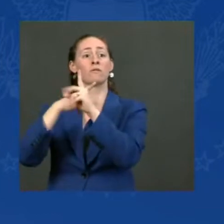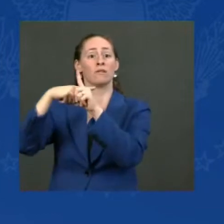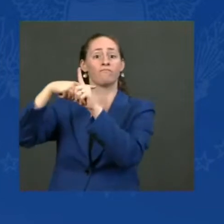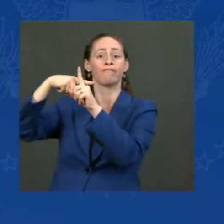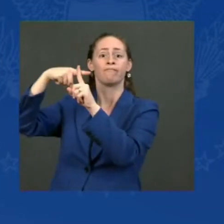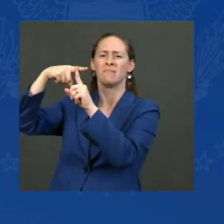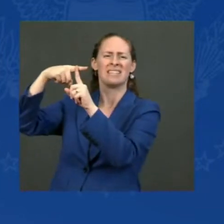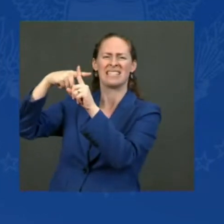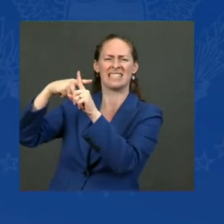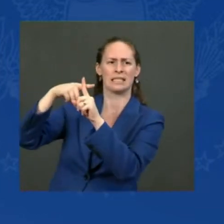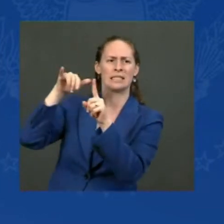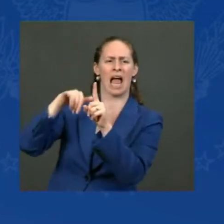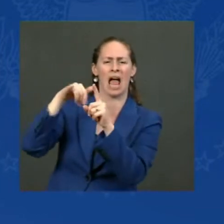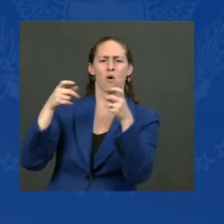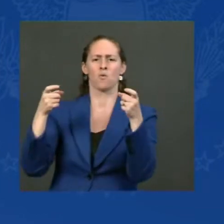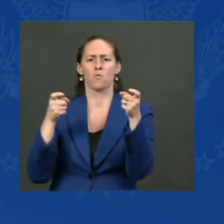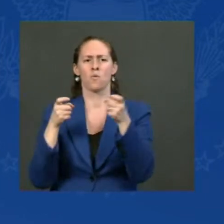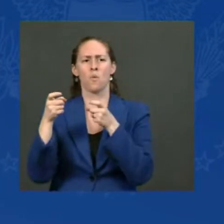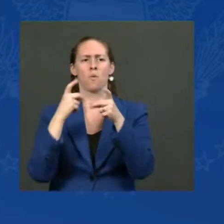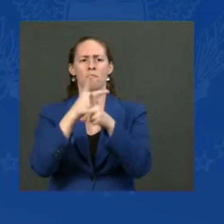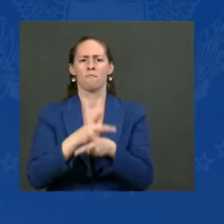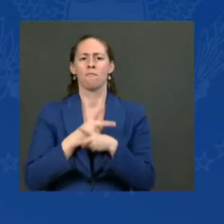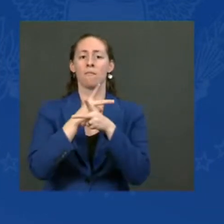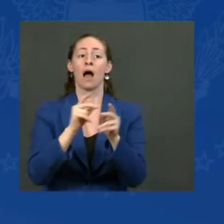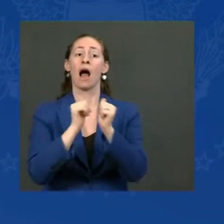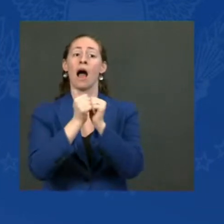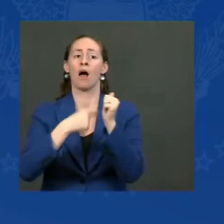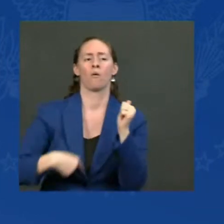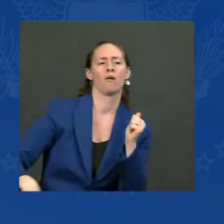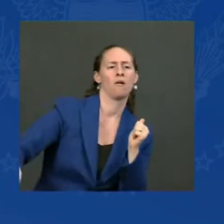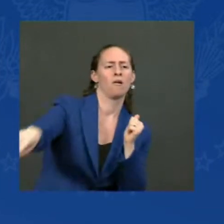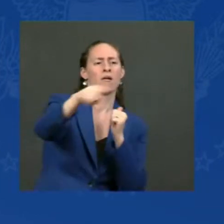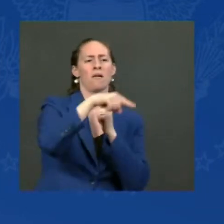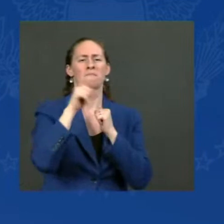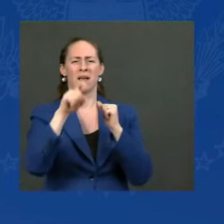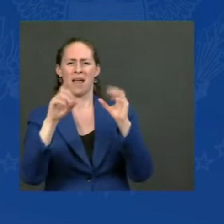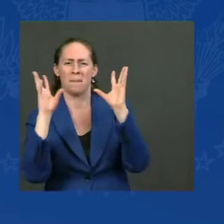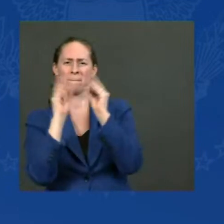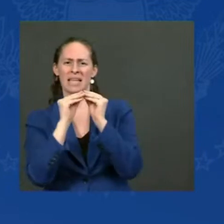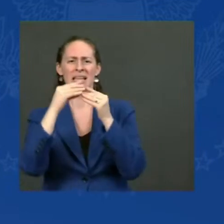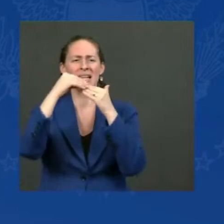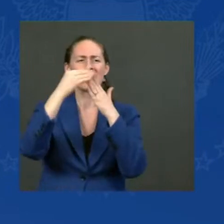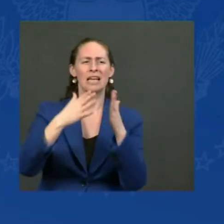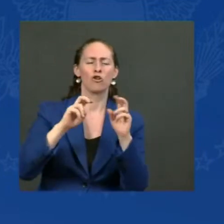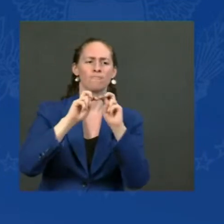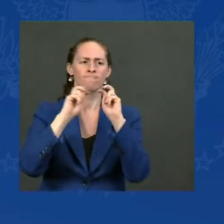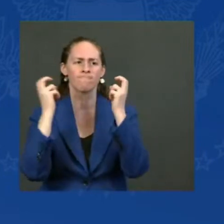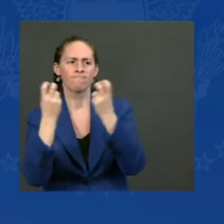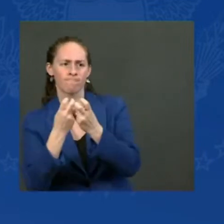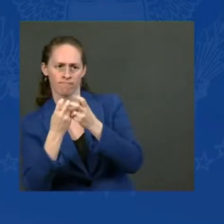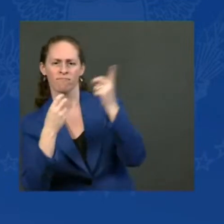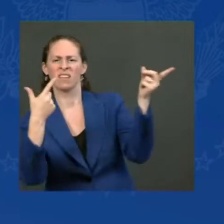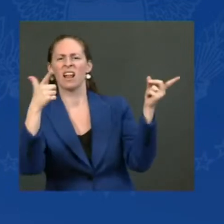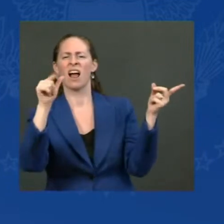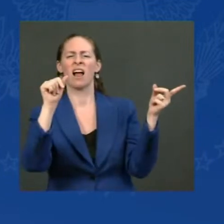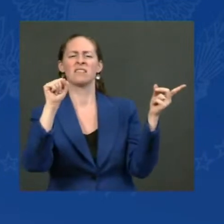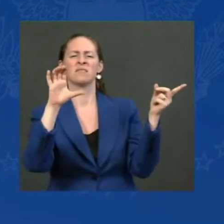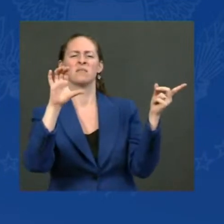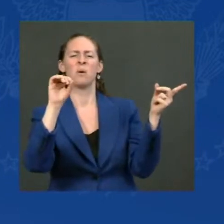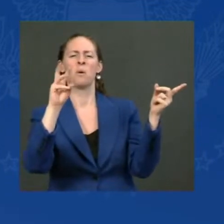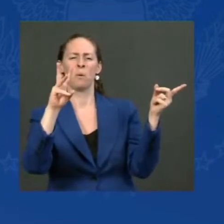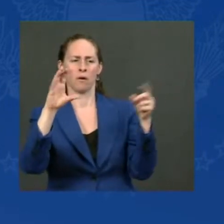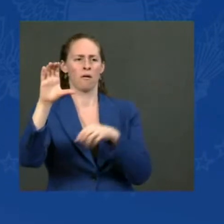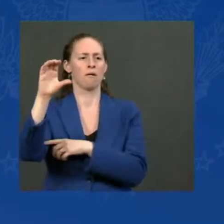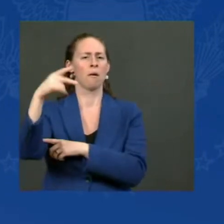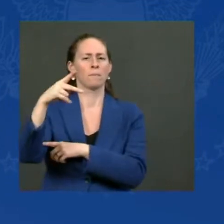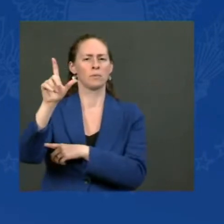table when we meet in Glasgow for COP26. And then to have to keep raising